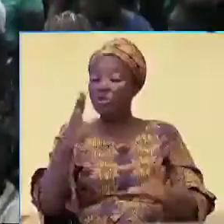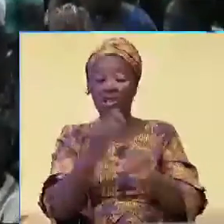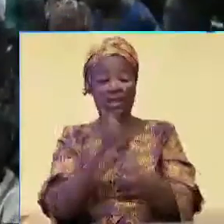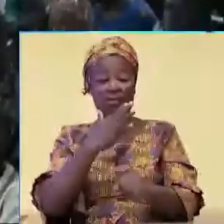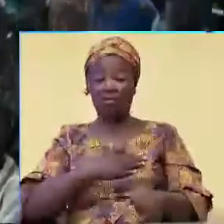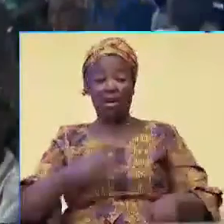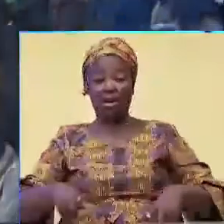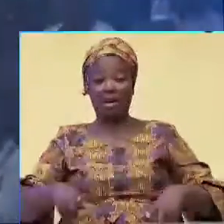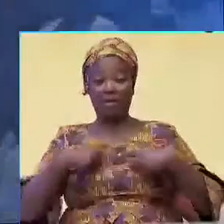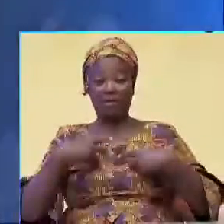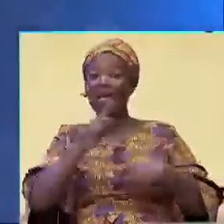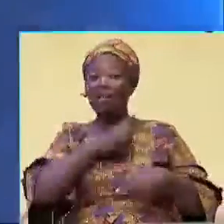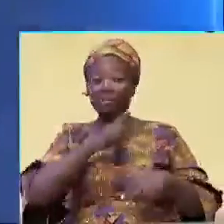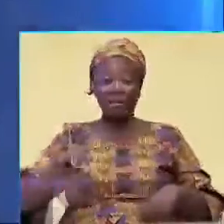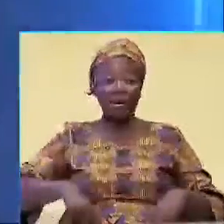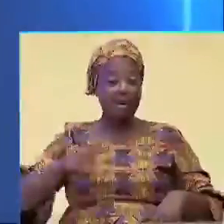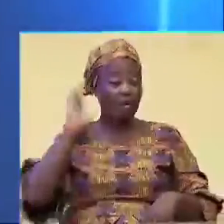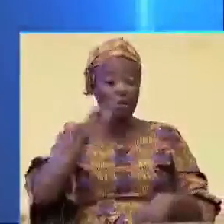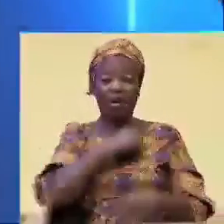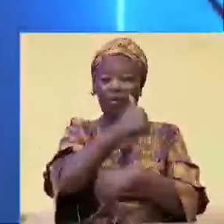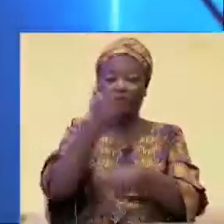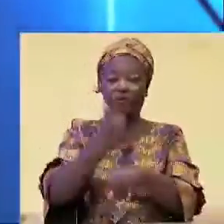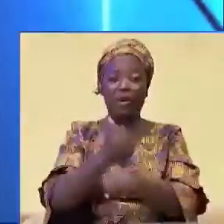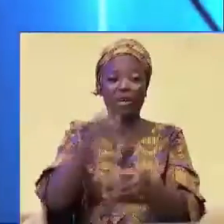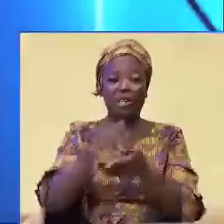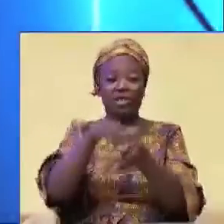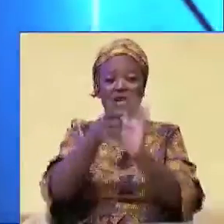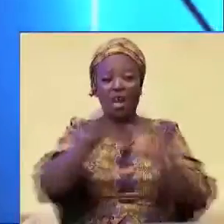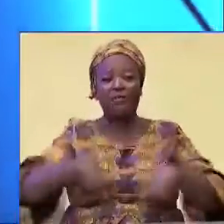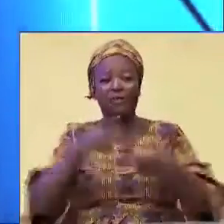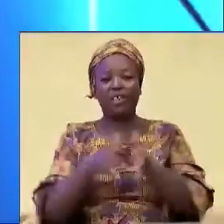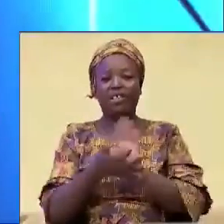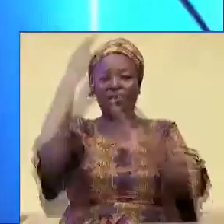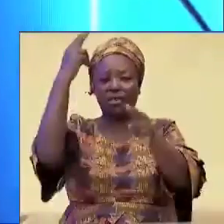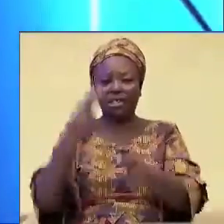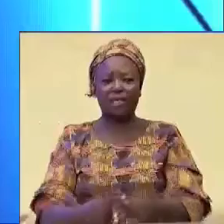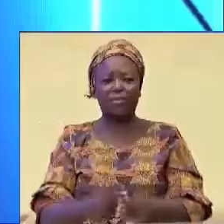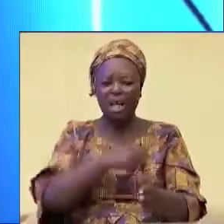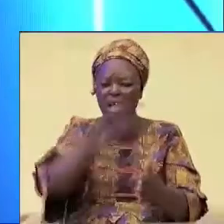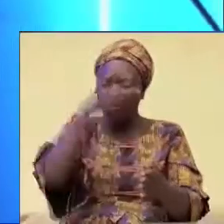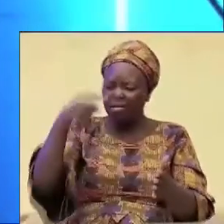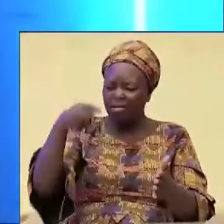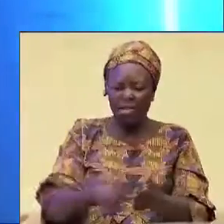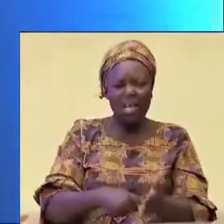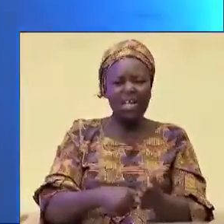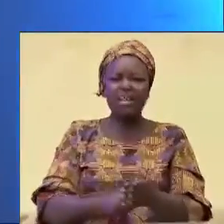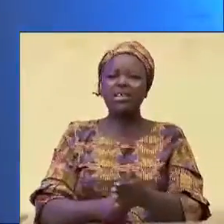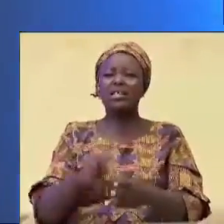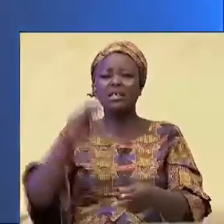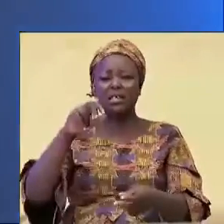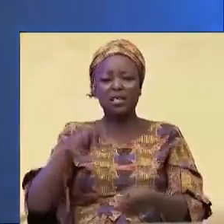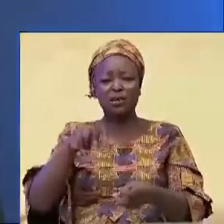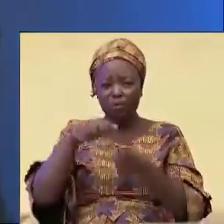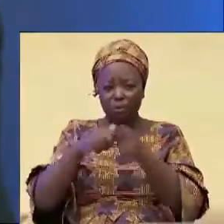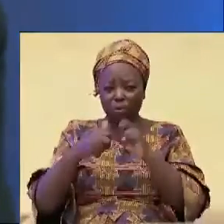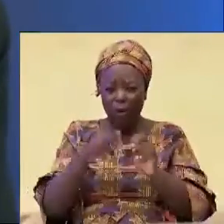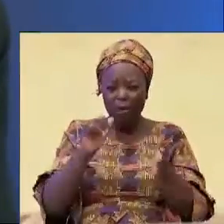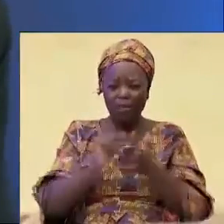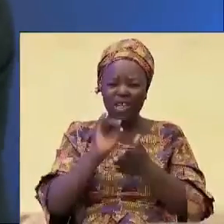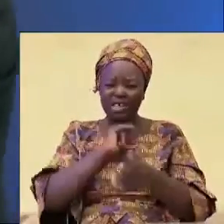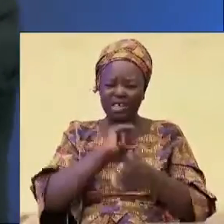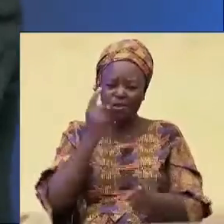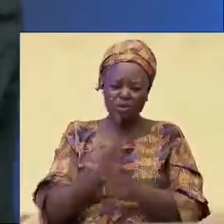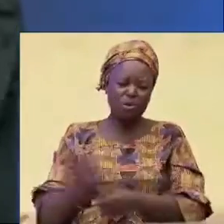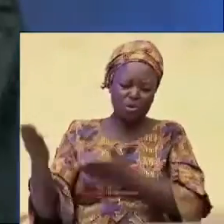issue will not take my life, the Lord will confirm it to your life. This